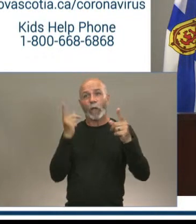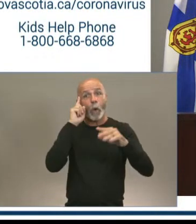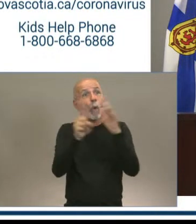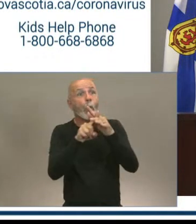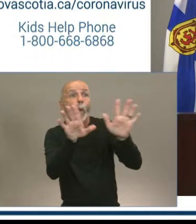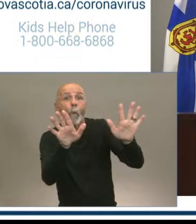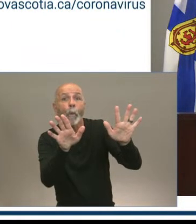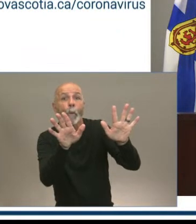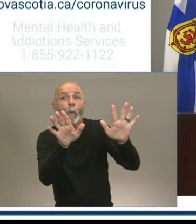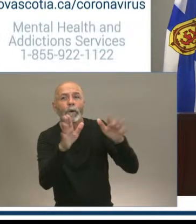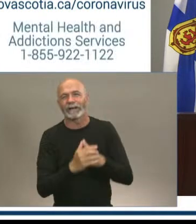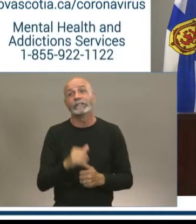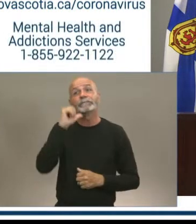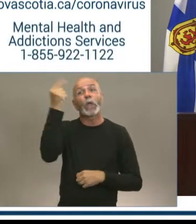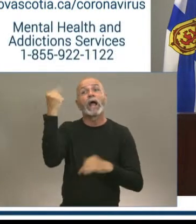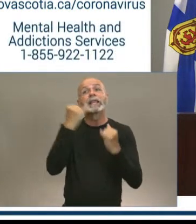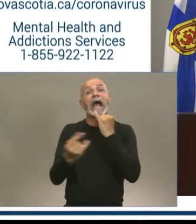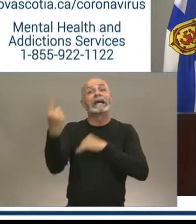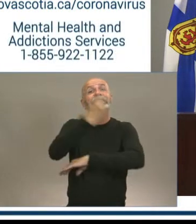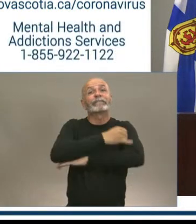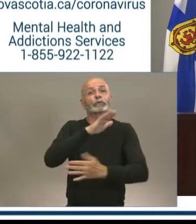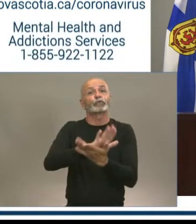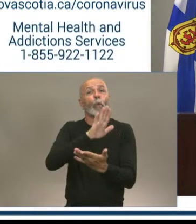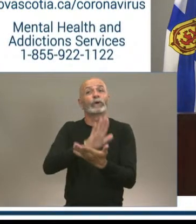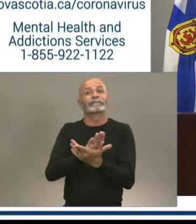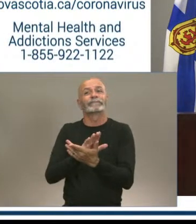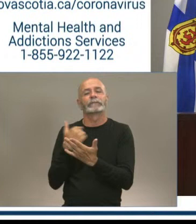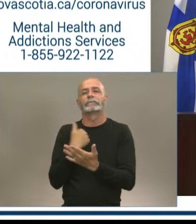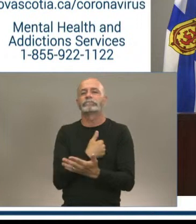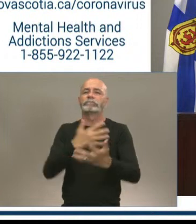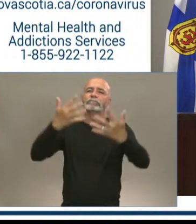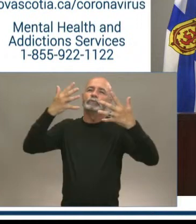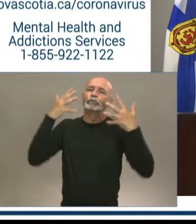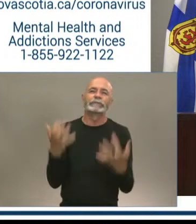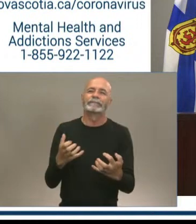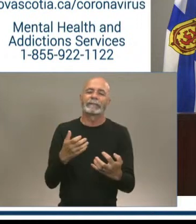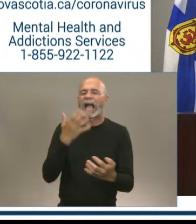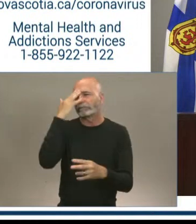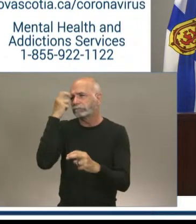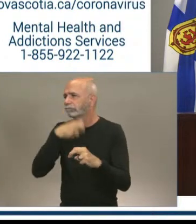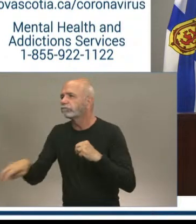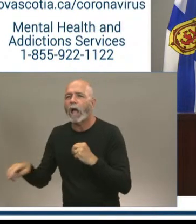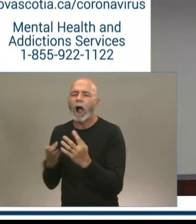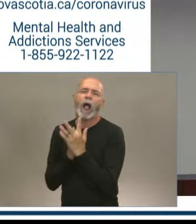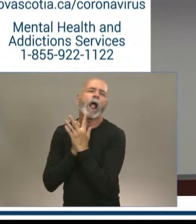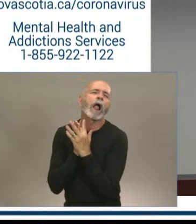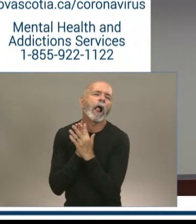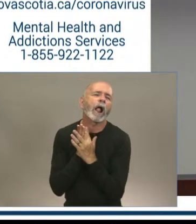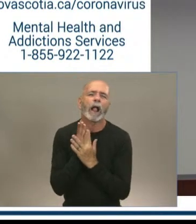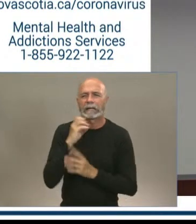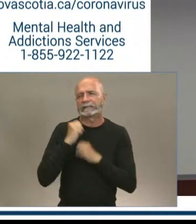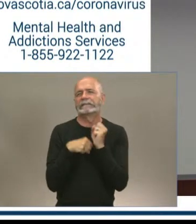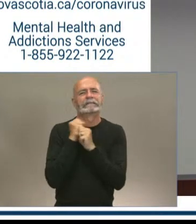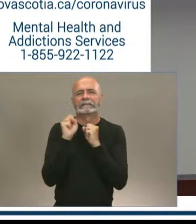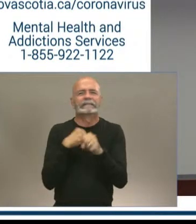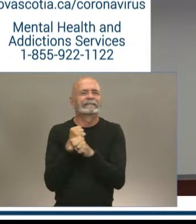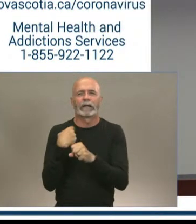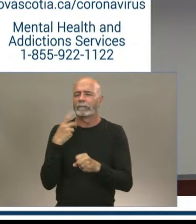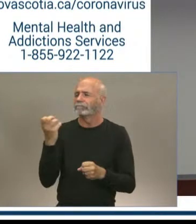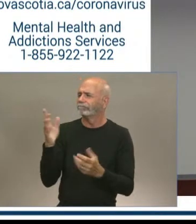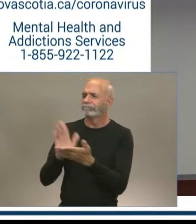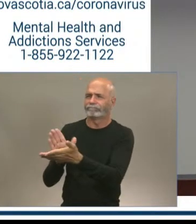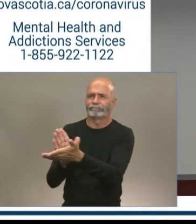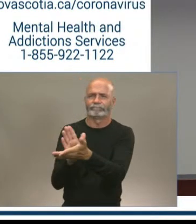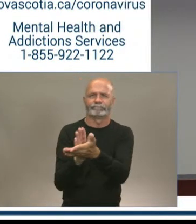of school. And I just want to personally thank, it's been a difficult year for school, but we've done well in Nova Scotia compared to many other places. We've